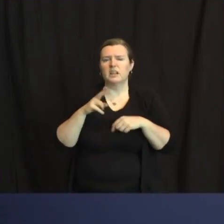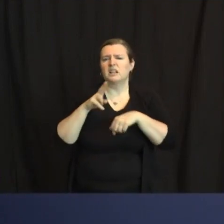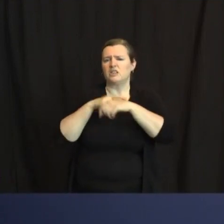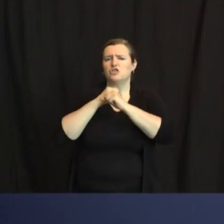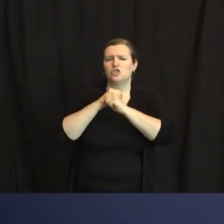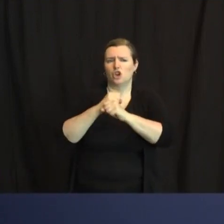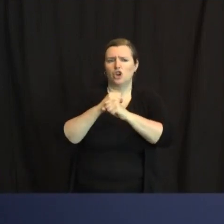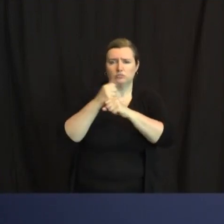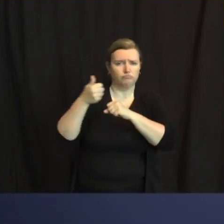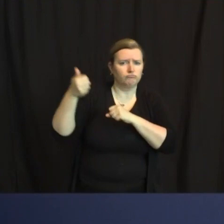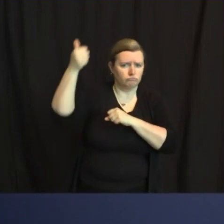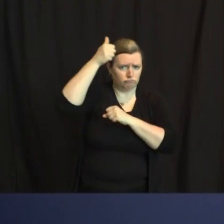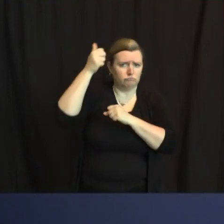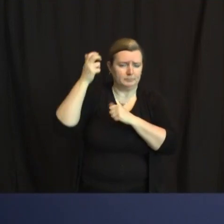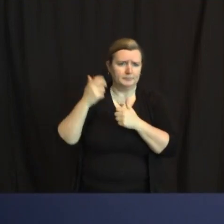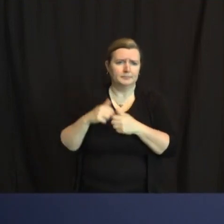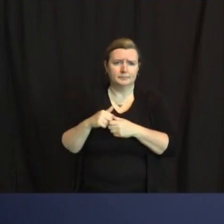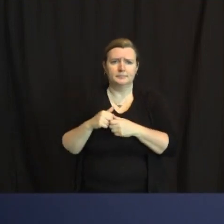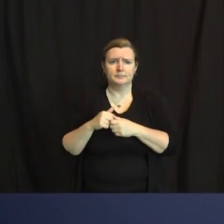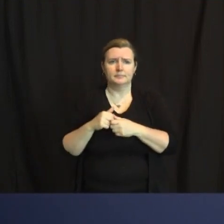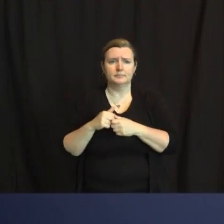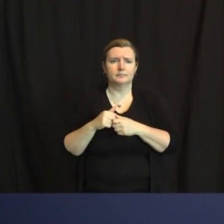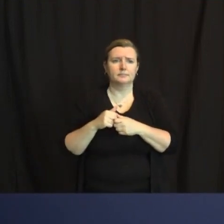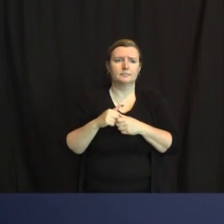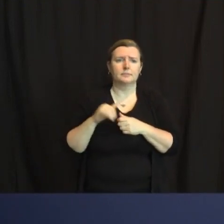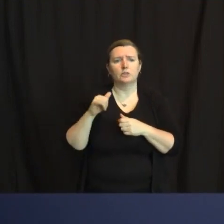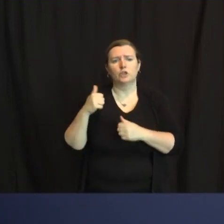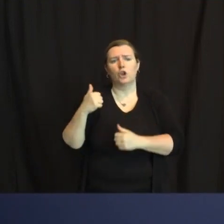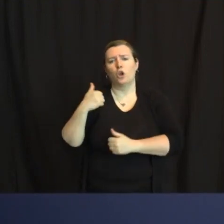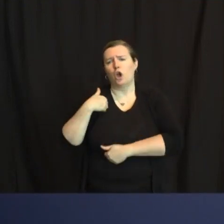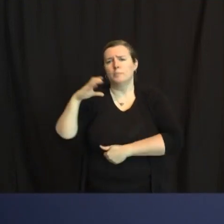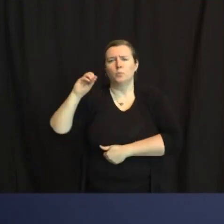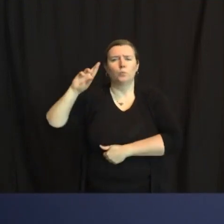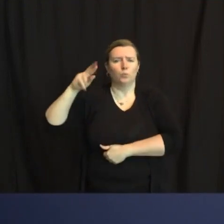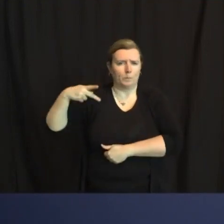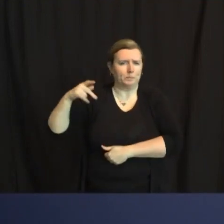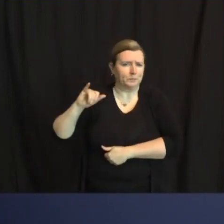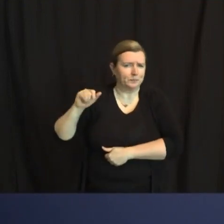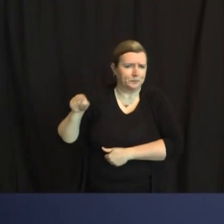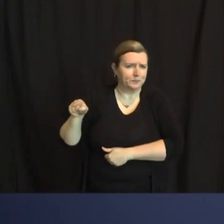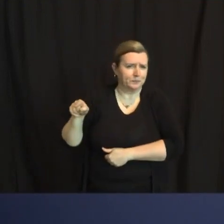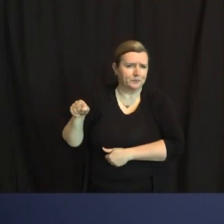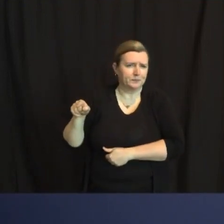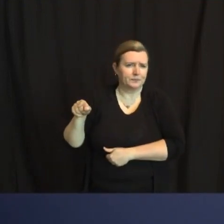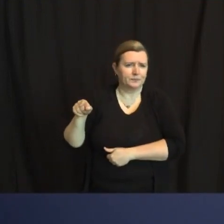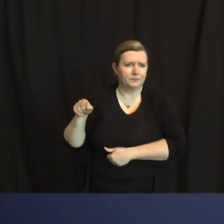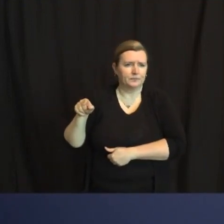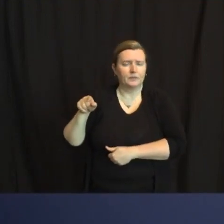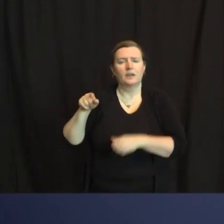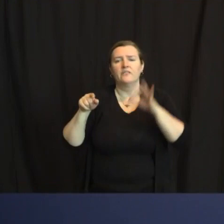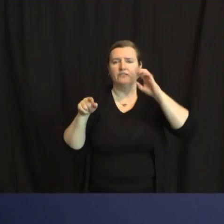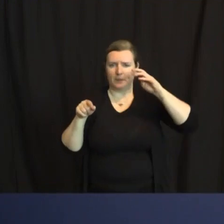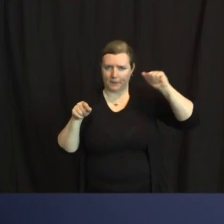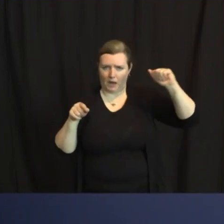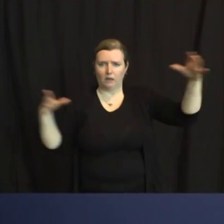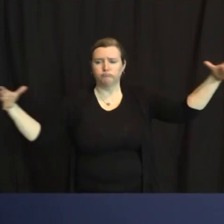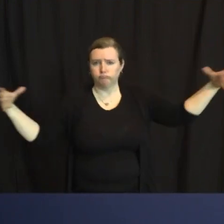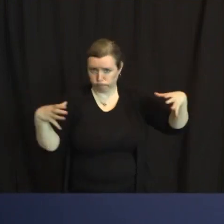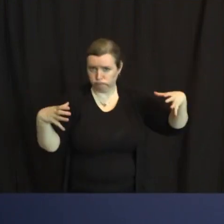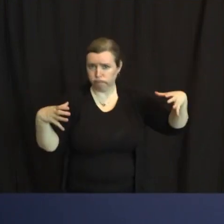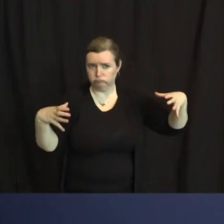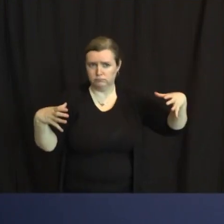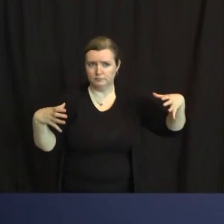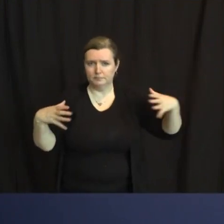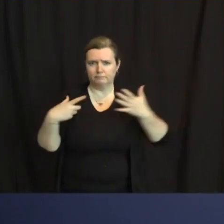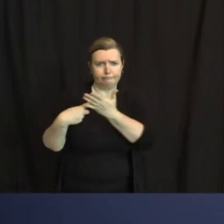General Milhorn from Army Corps, as well as FEMA Region 2 Administrator Tom Von Essen. And beyond